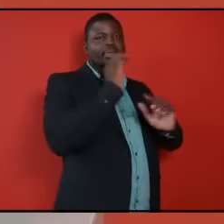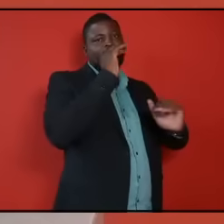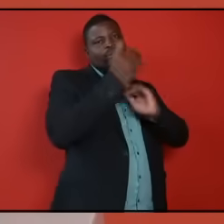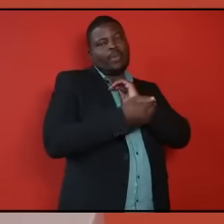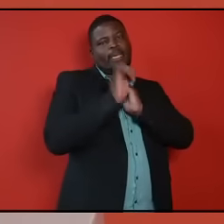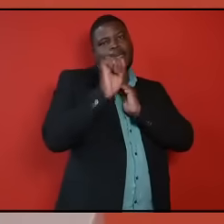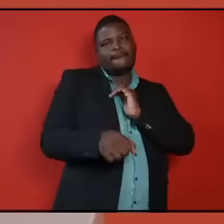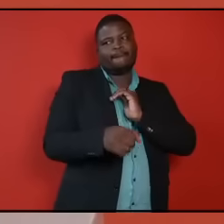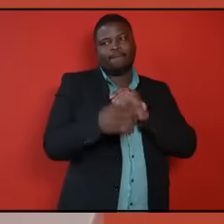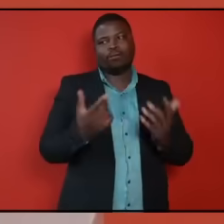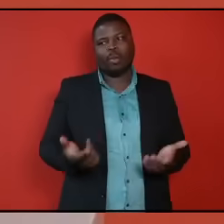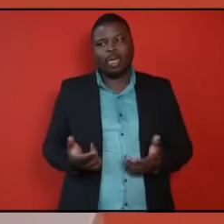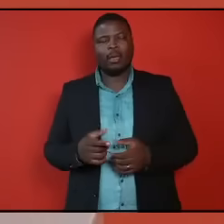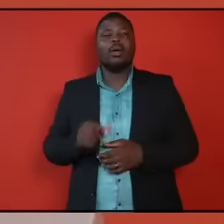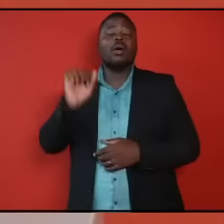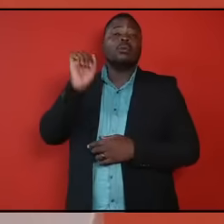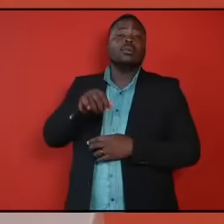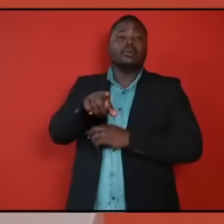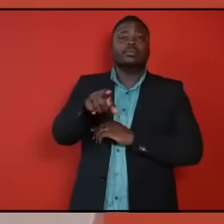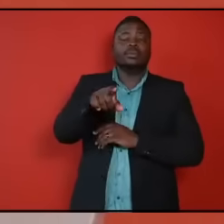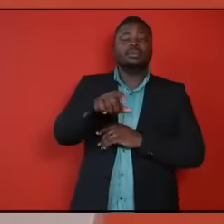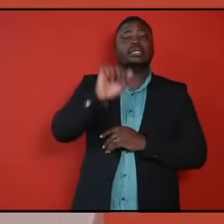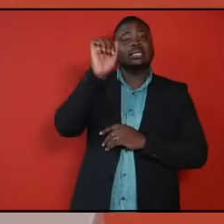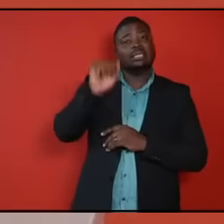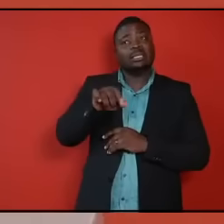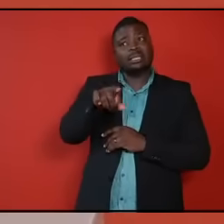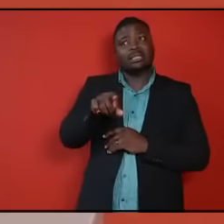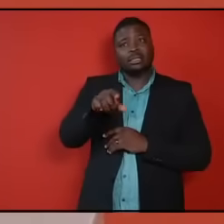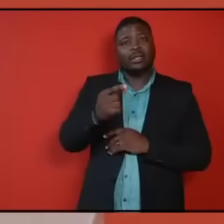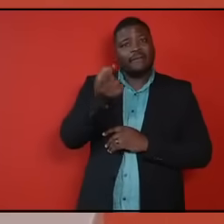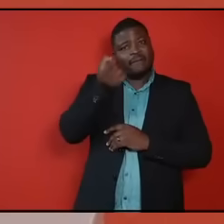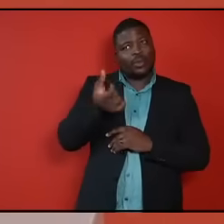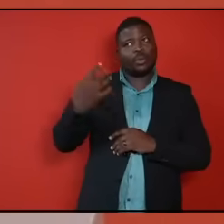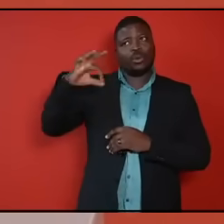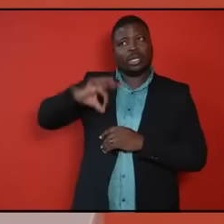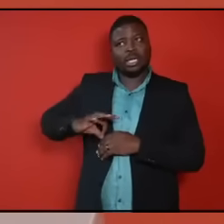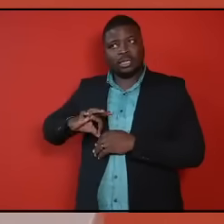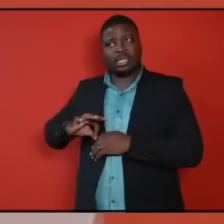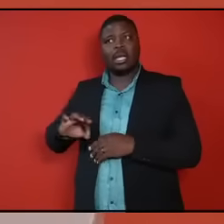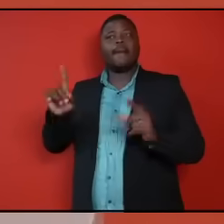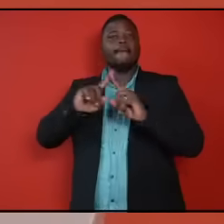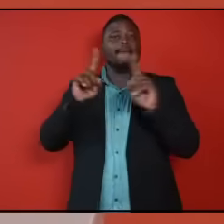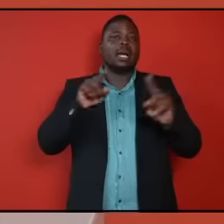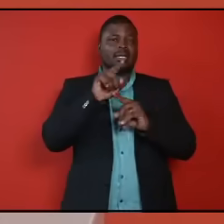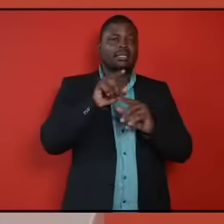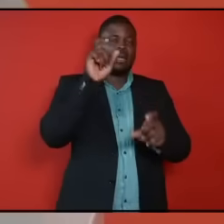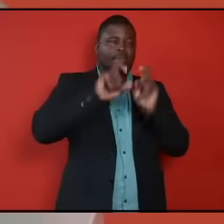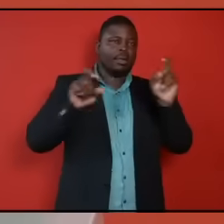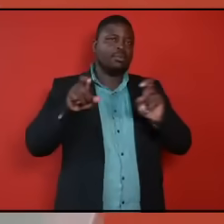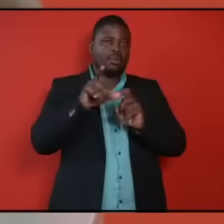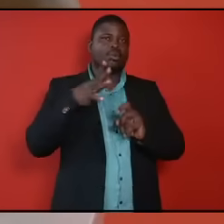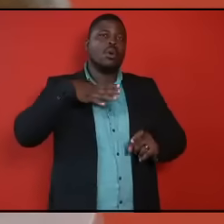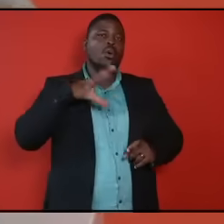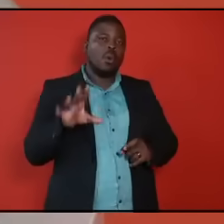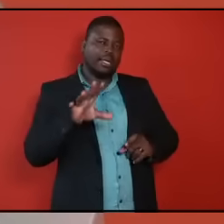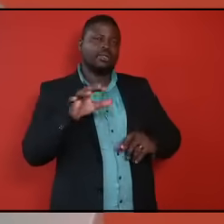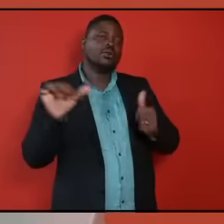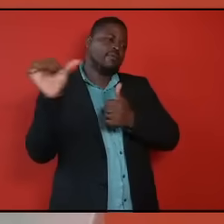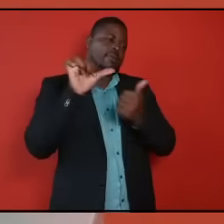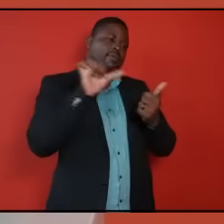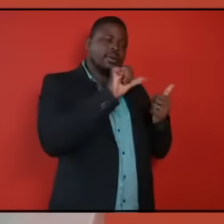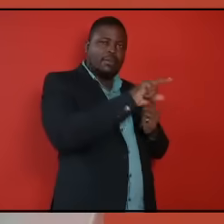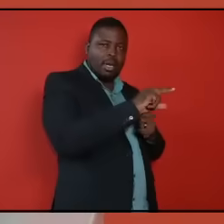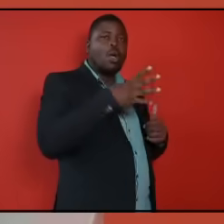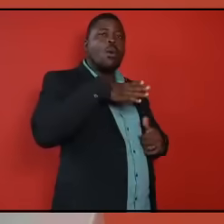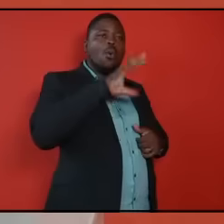So few gains, yet people are determined to reverse them. Reverse them to what? They want to put us in a much more